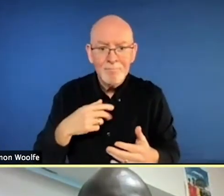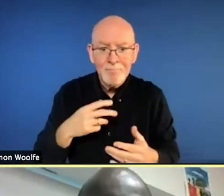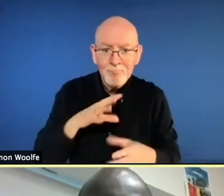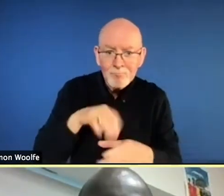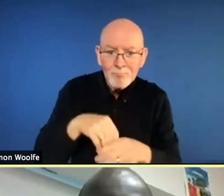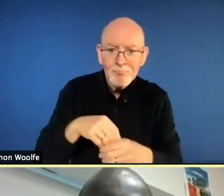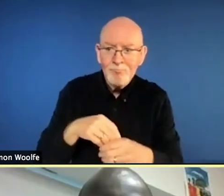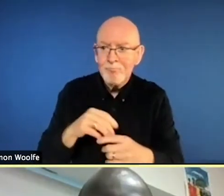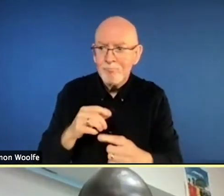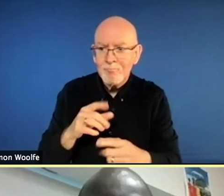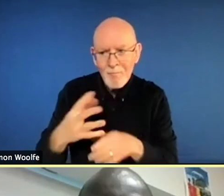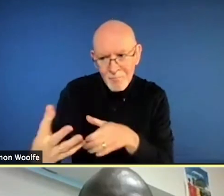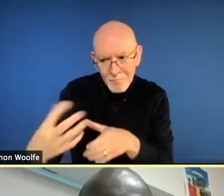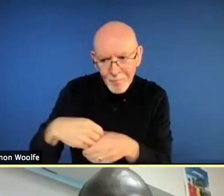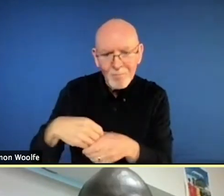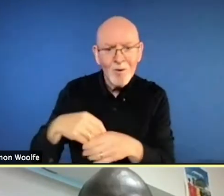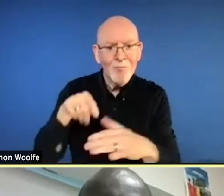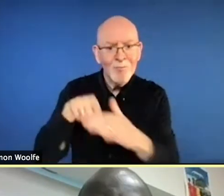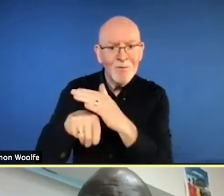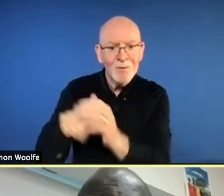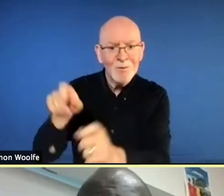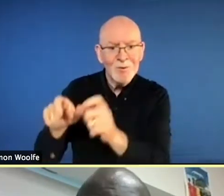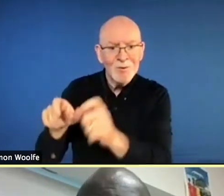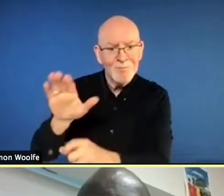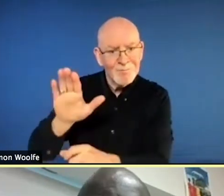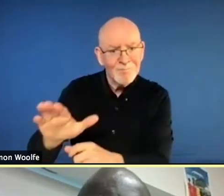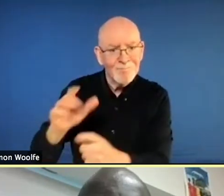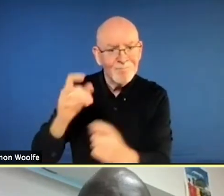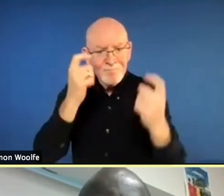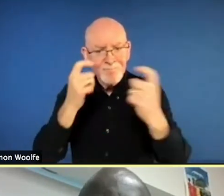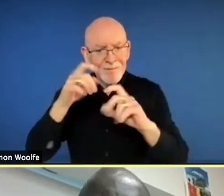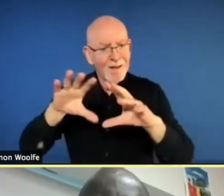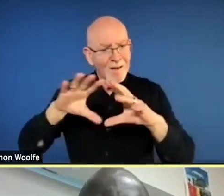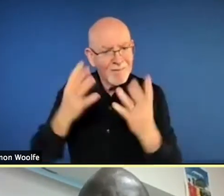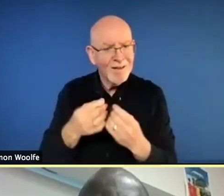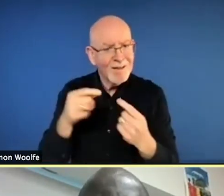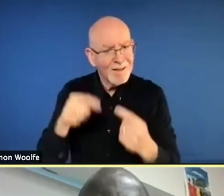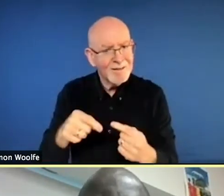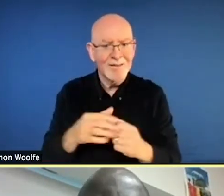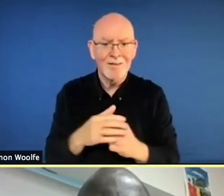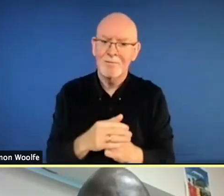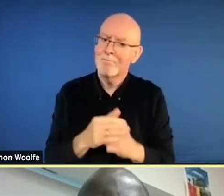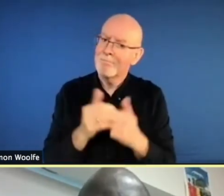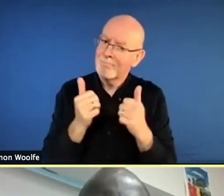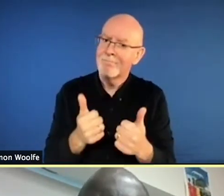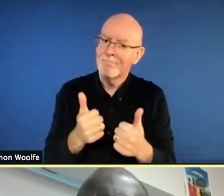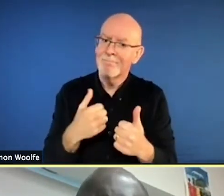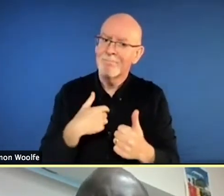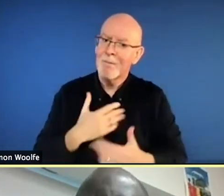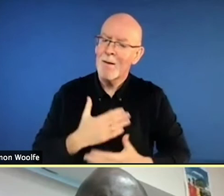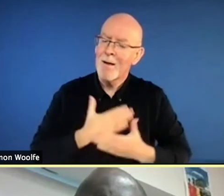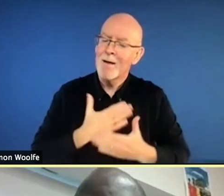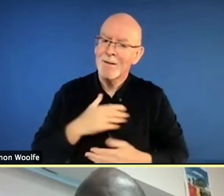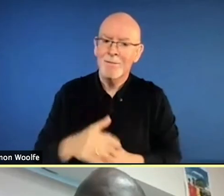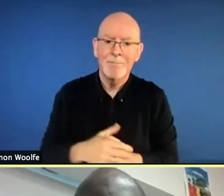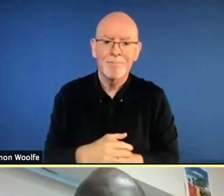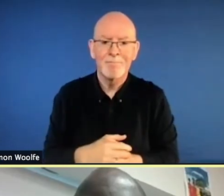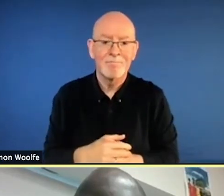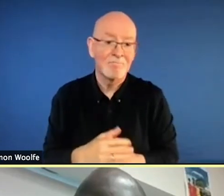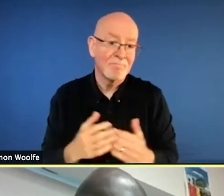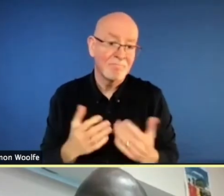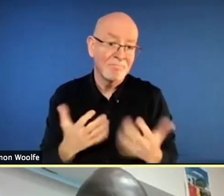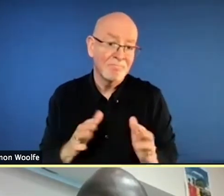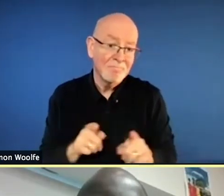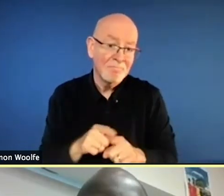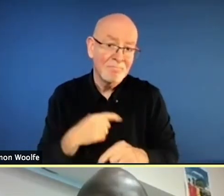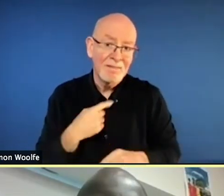said, this ethical code is pretty recent, and it's interesting that Idle was